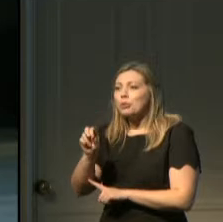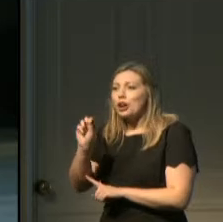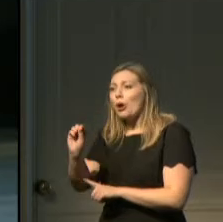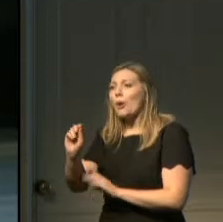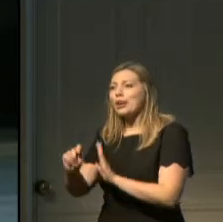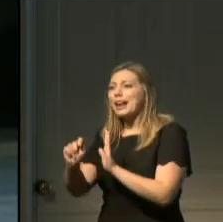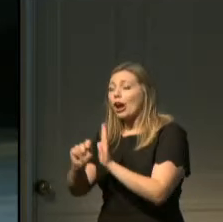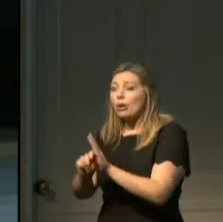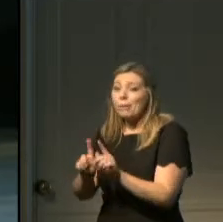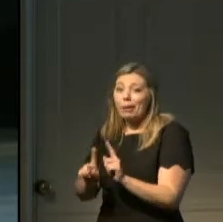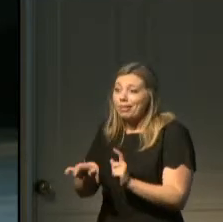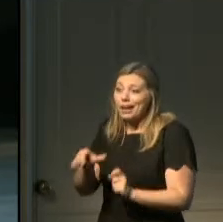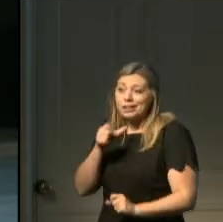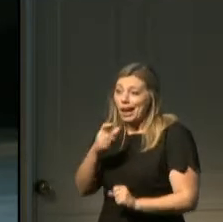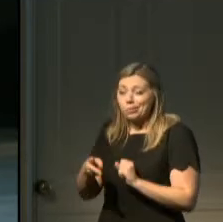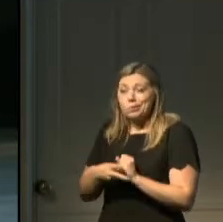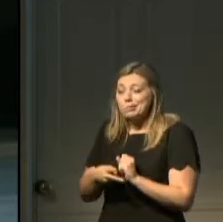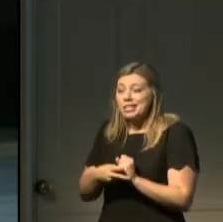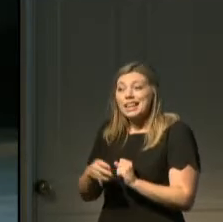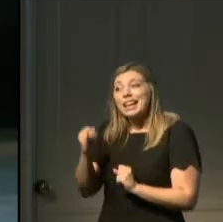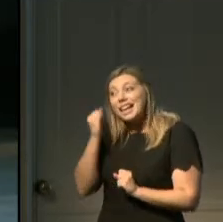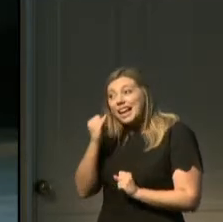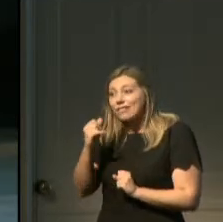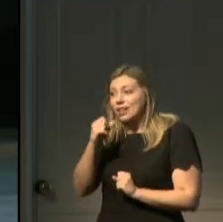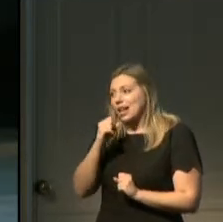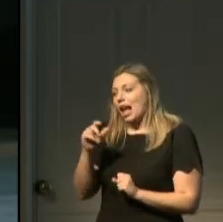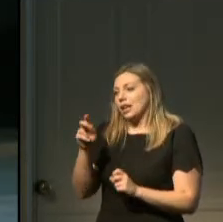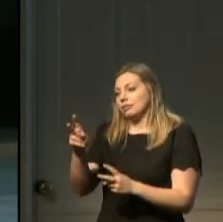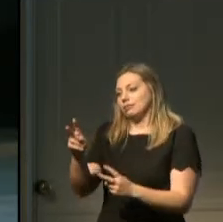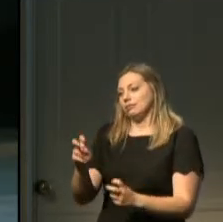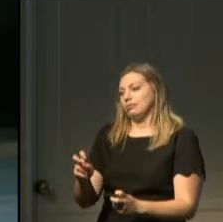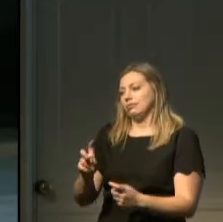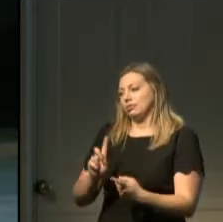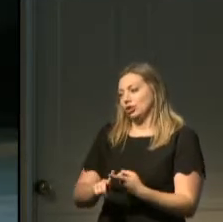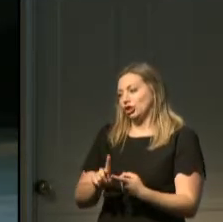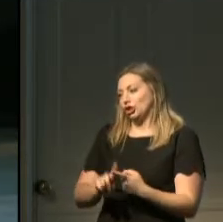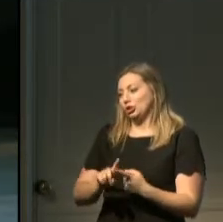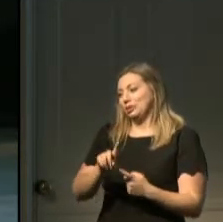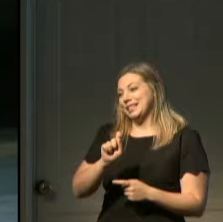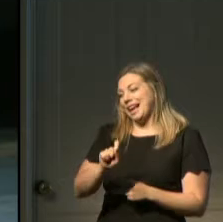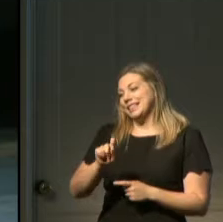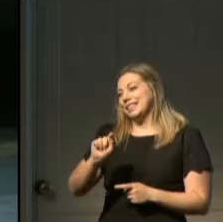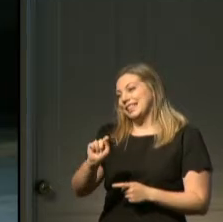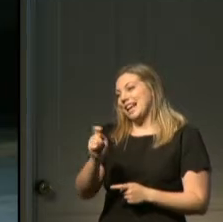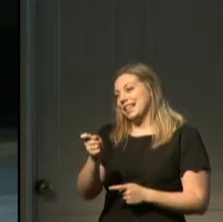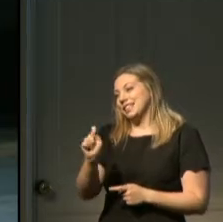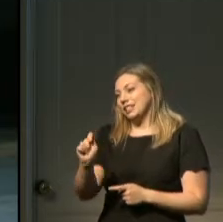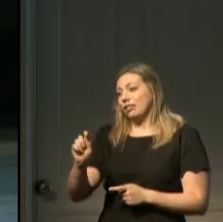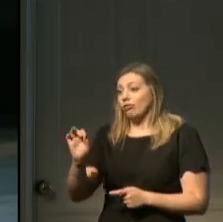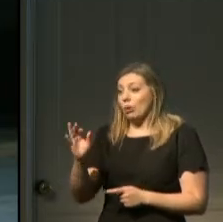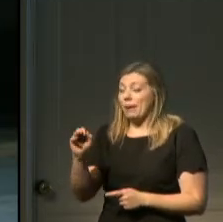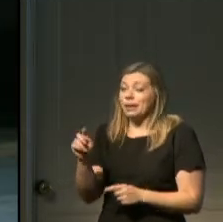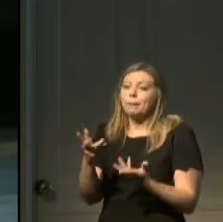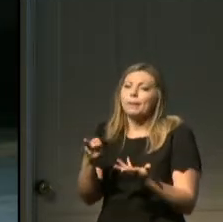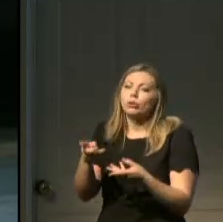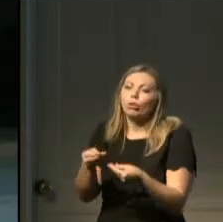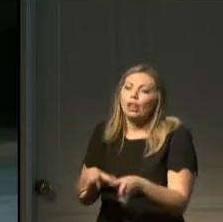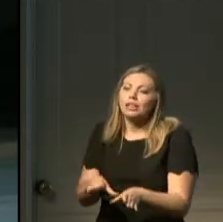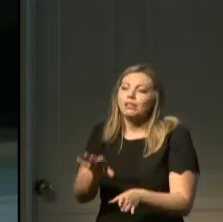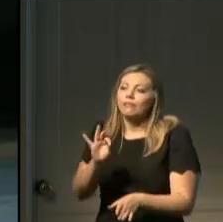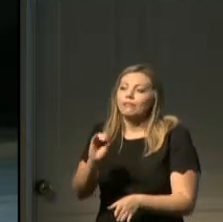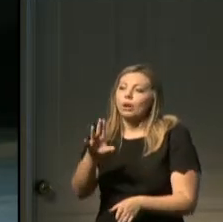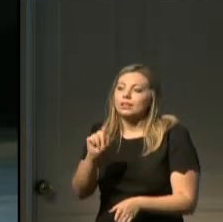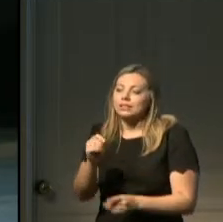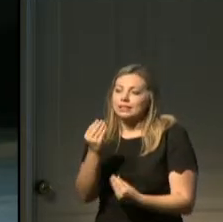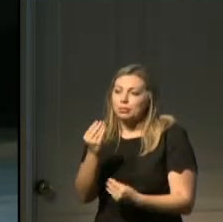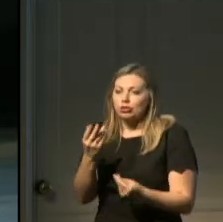that data would not be preserved if it was not downsampled into something like a .txt format. Even if you lost the font information, we still get